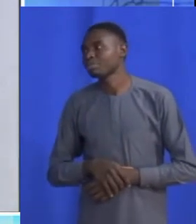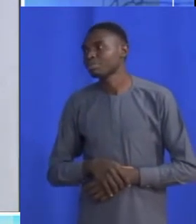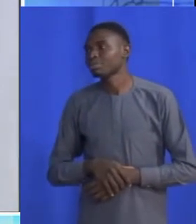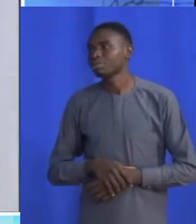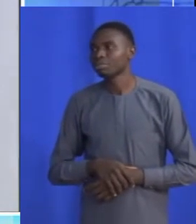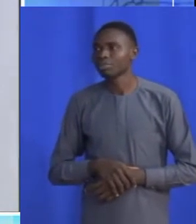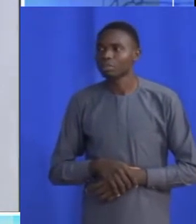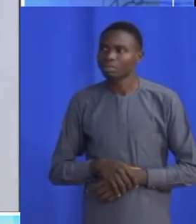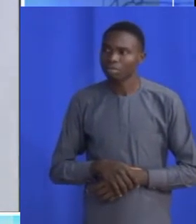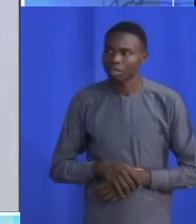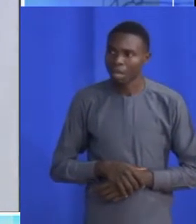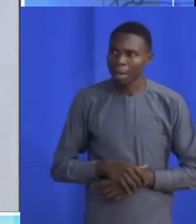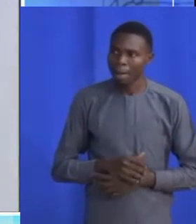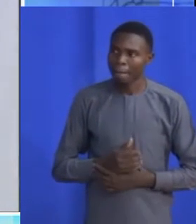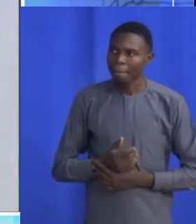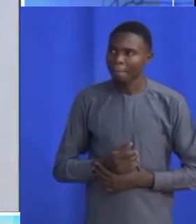And feel secure,